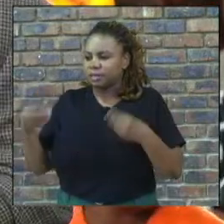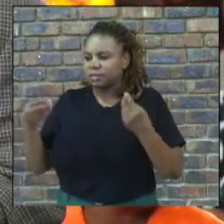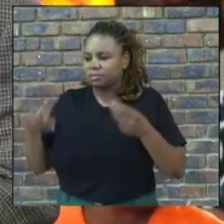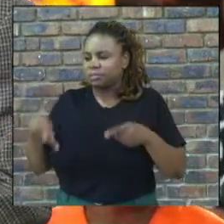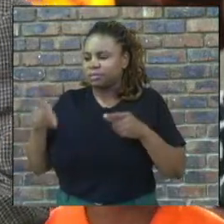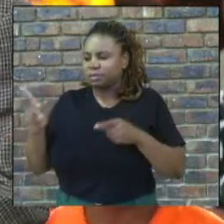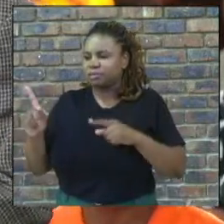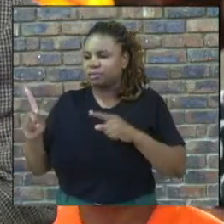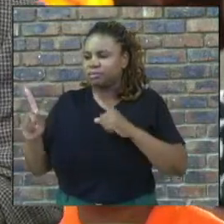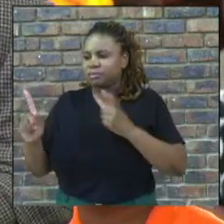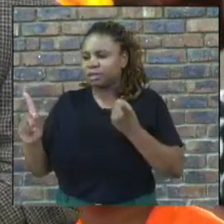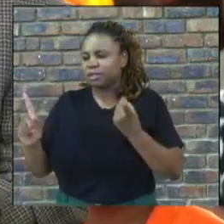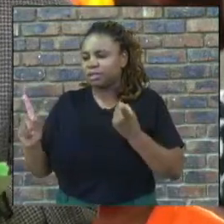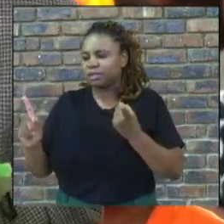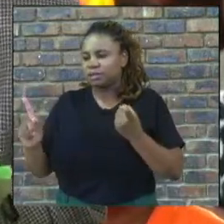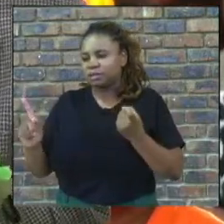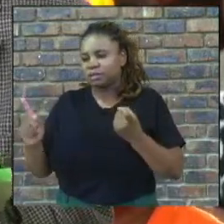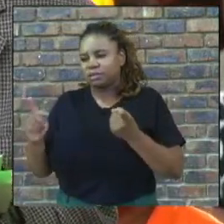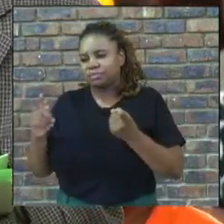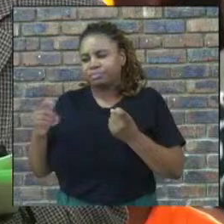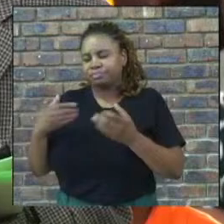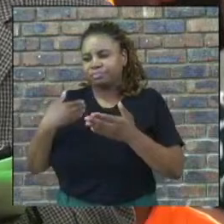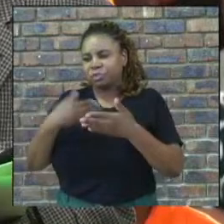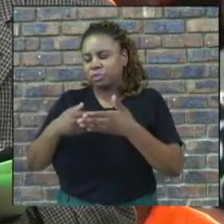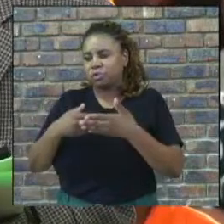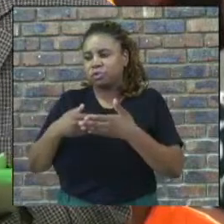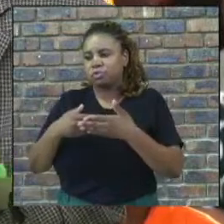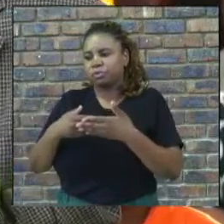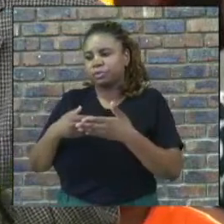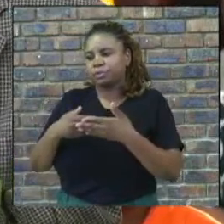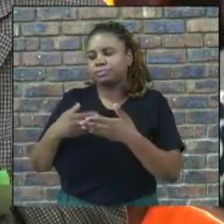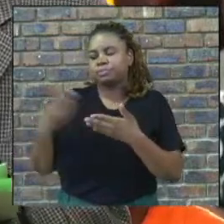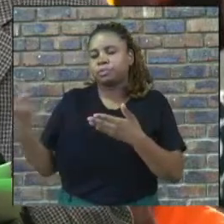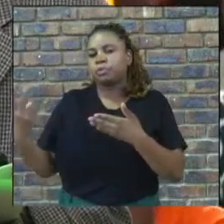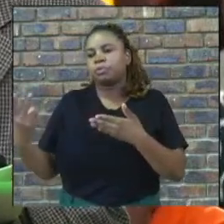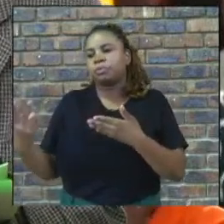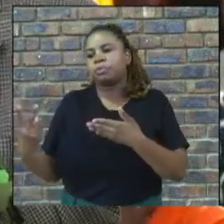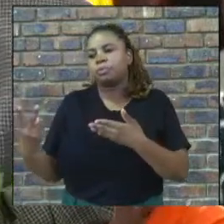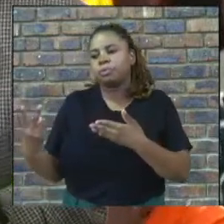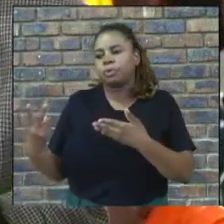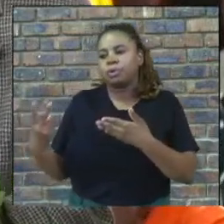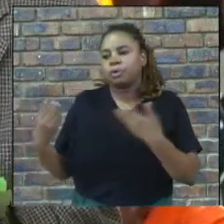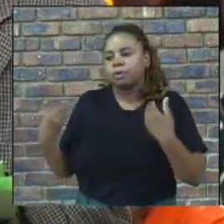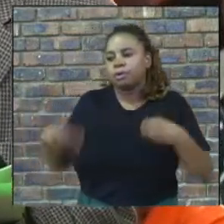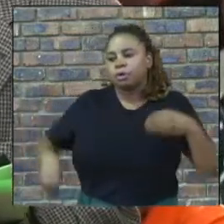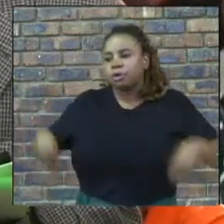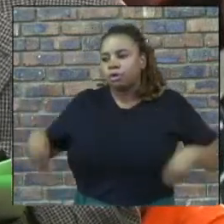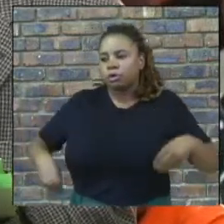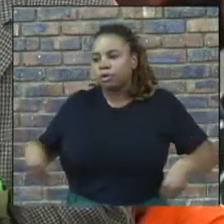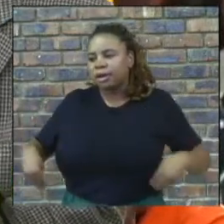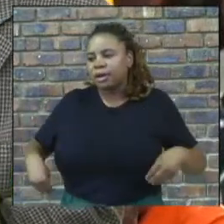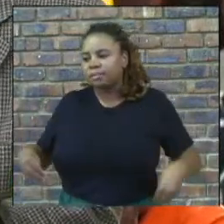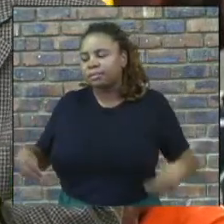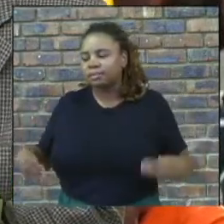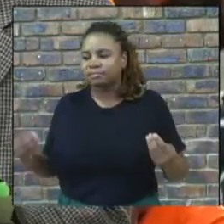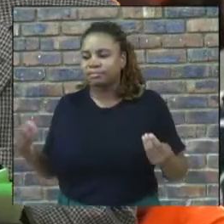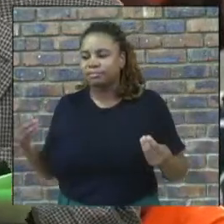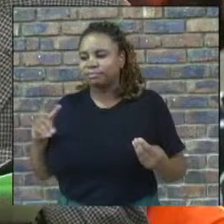tse kaofela o iketsetsa ntho tse hore a thole funding ka malekama ka bane wa una le ditselanyana mara di cooperative